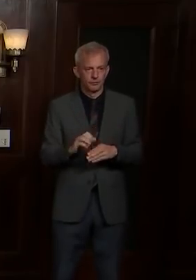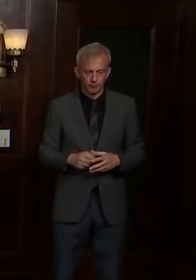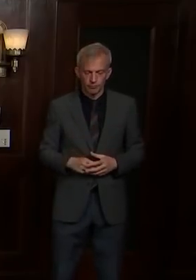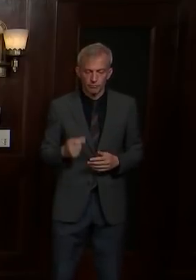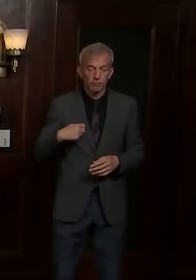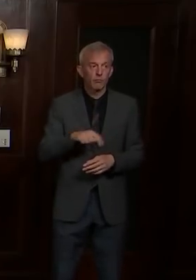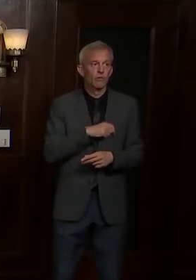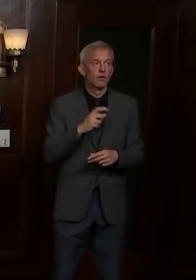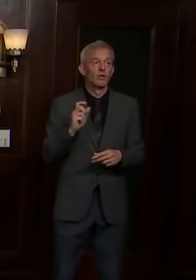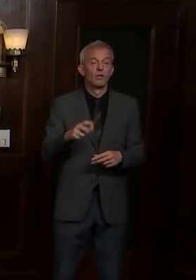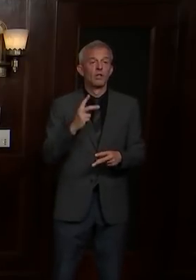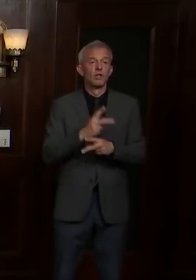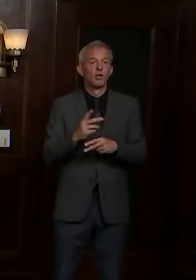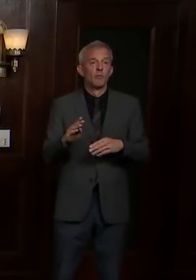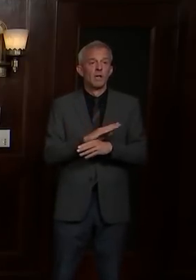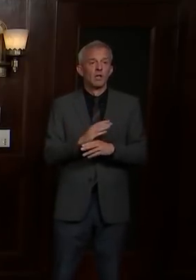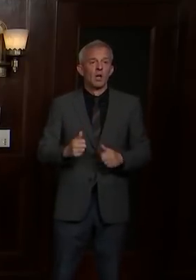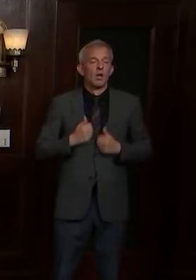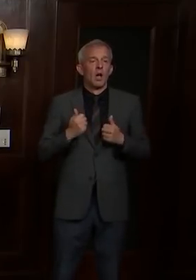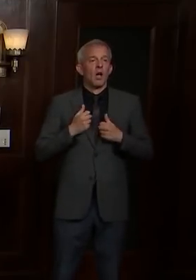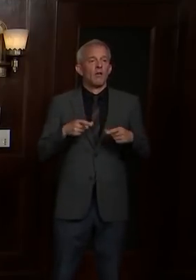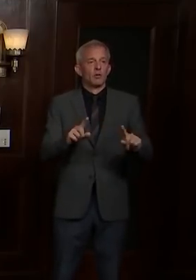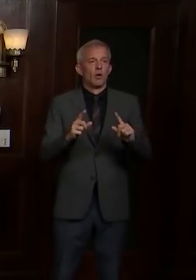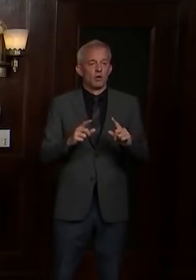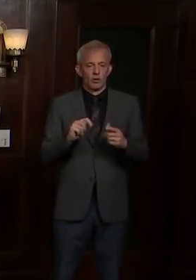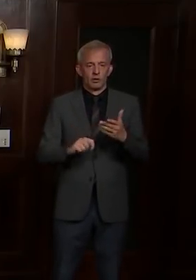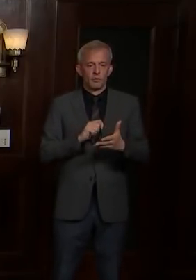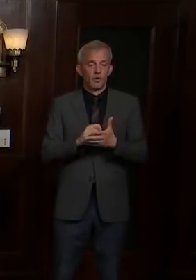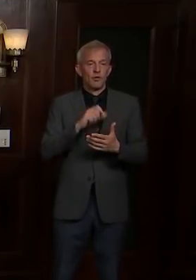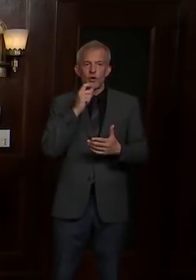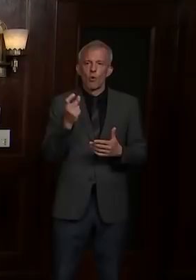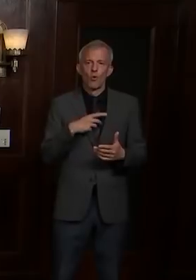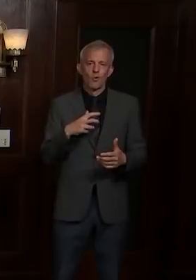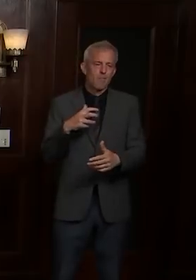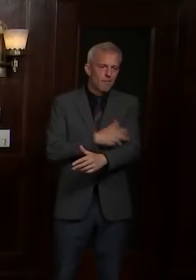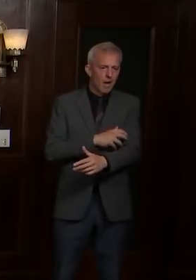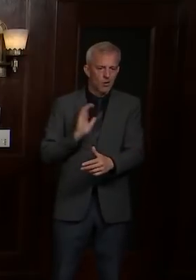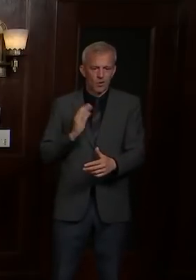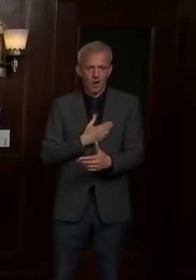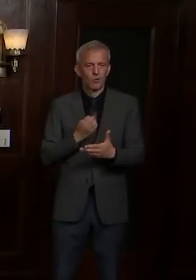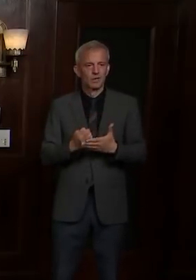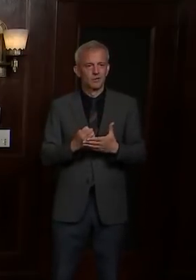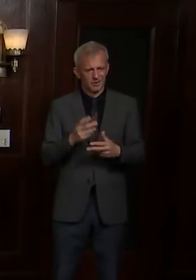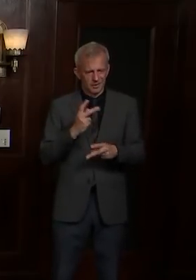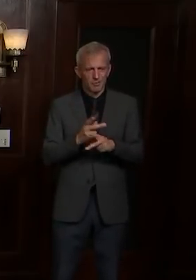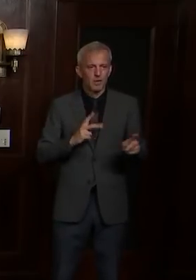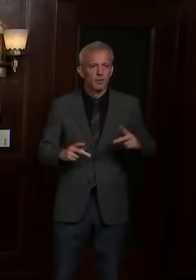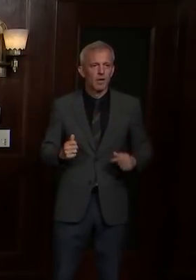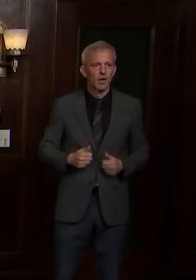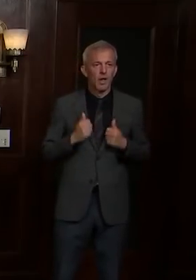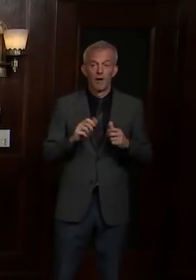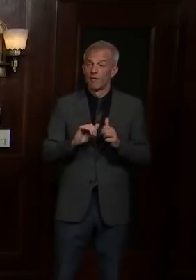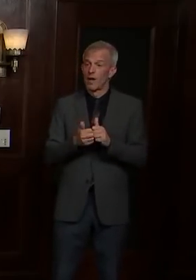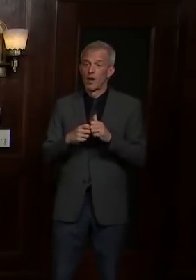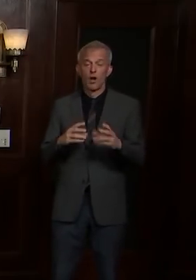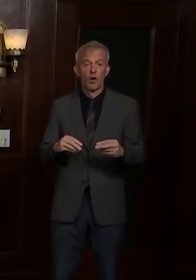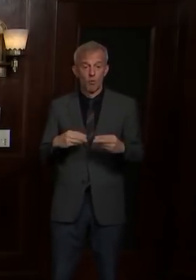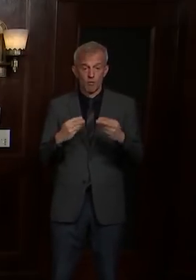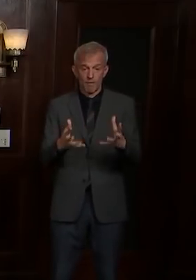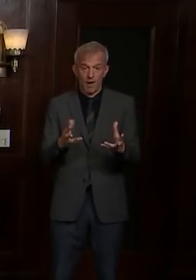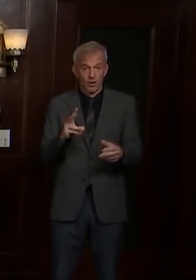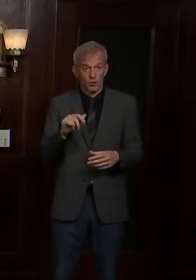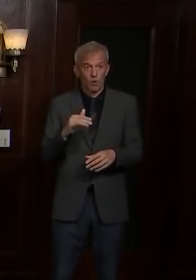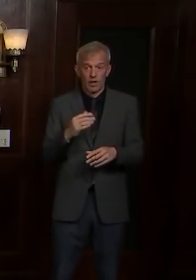keep businesses alive during this period because they don't just power our economy, they keep our people alive by providing the means to put food on the